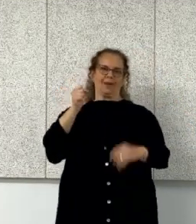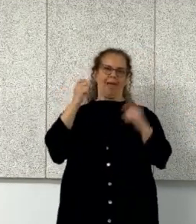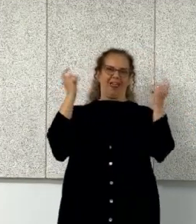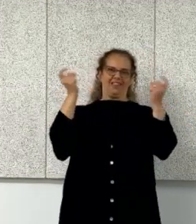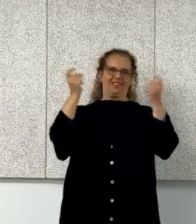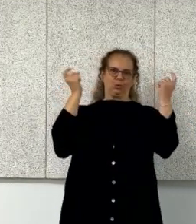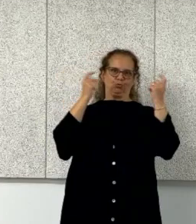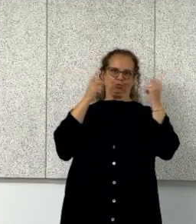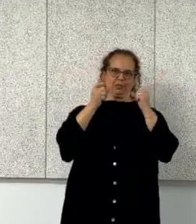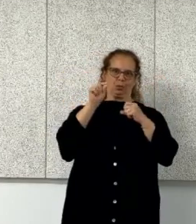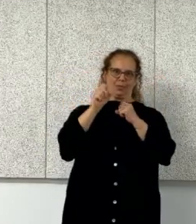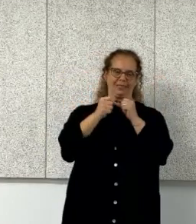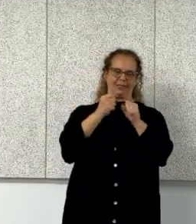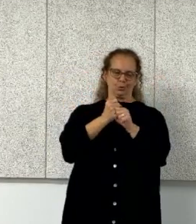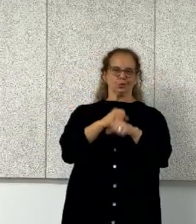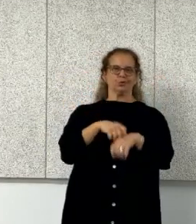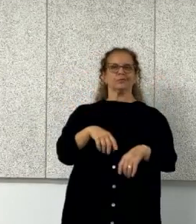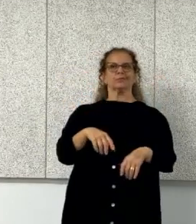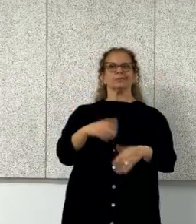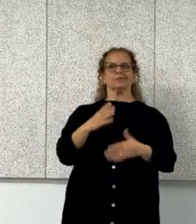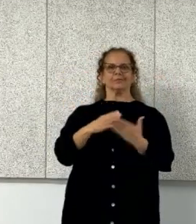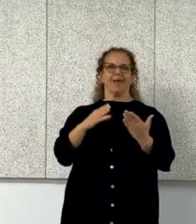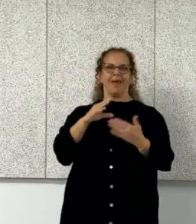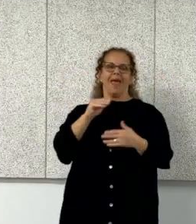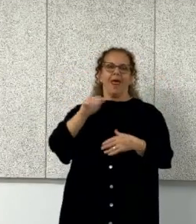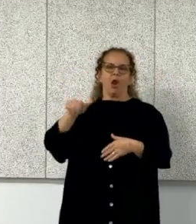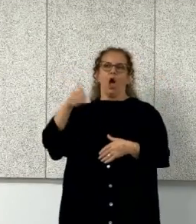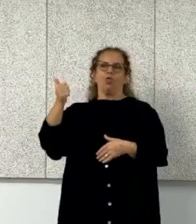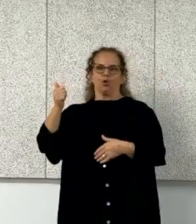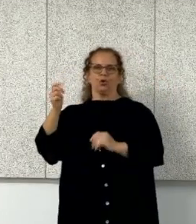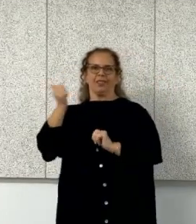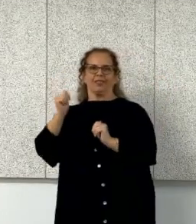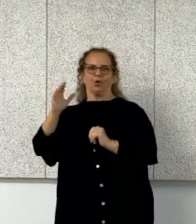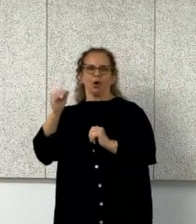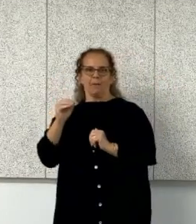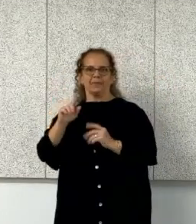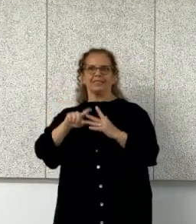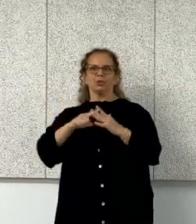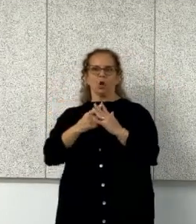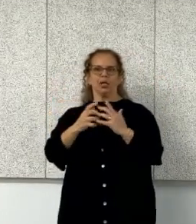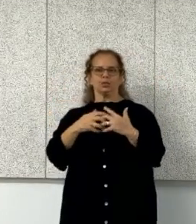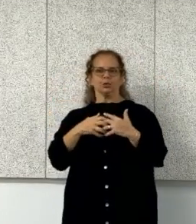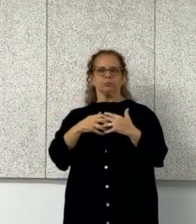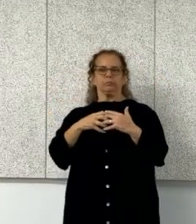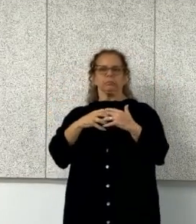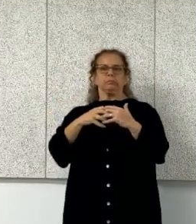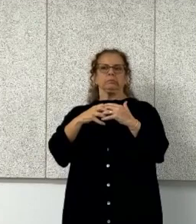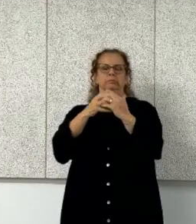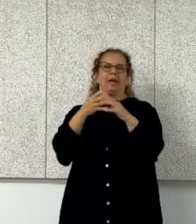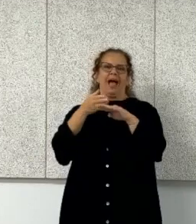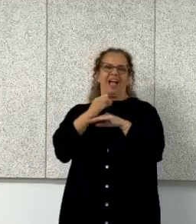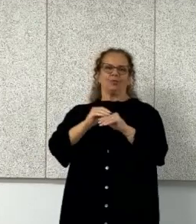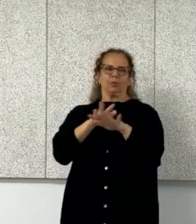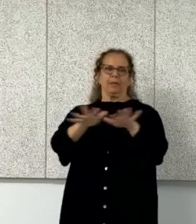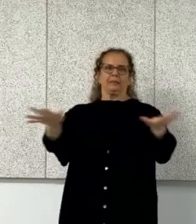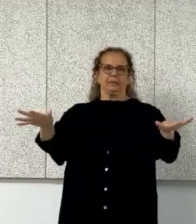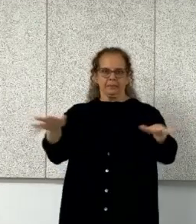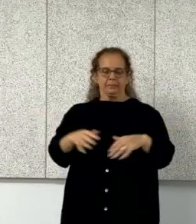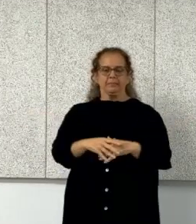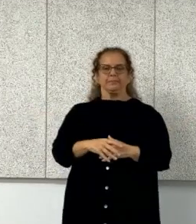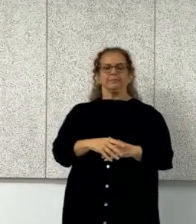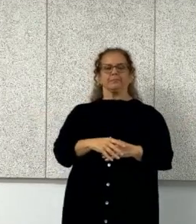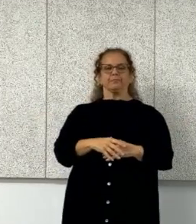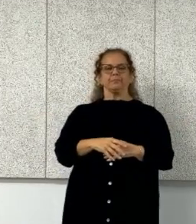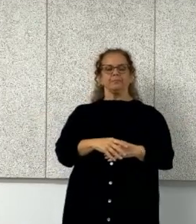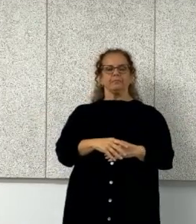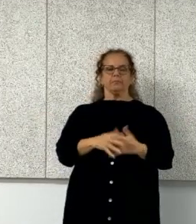lot of other theater companies coming out of, like, we were in post-pandemic with, I think we're still kind of in post-pandemic, whatever we want to call this moment.